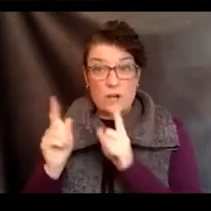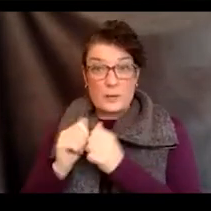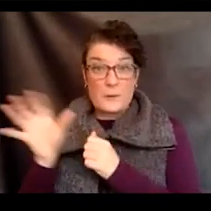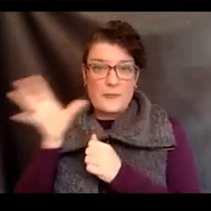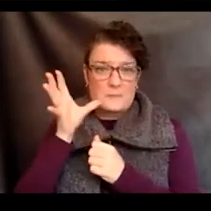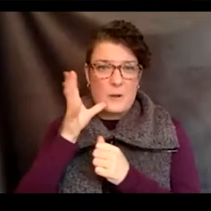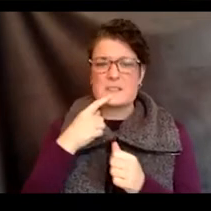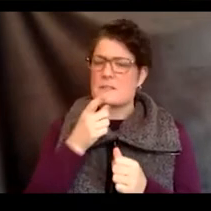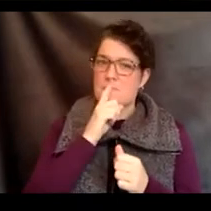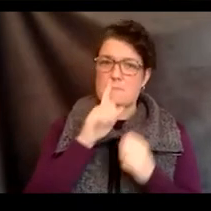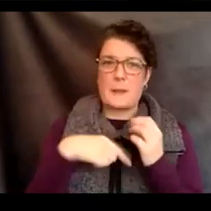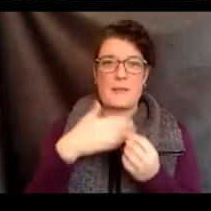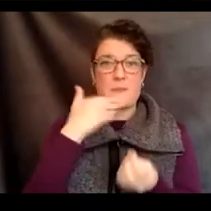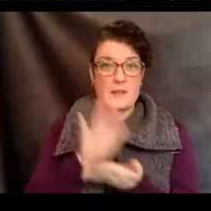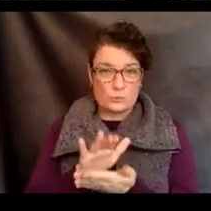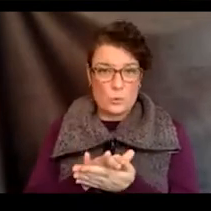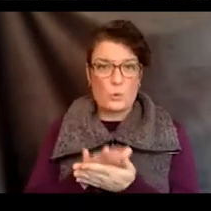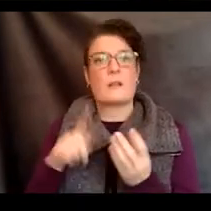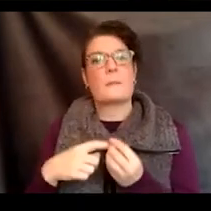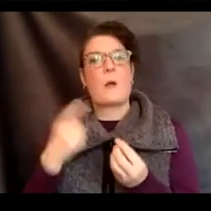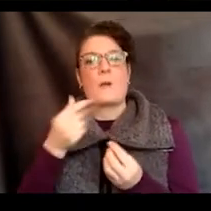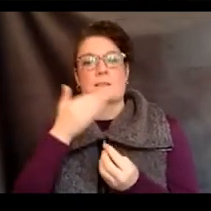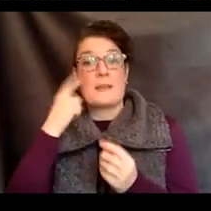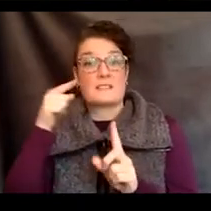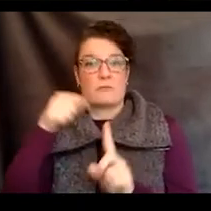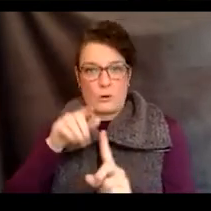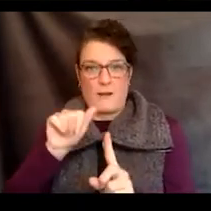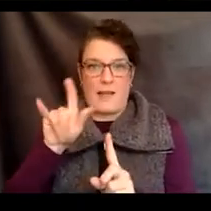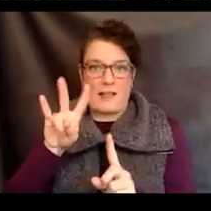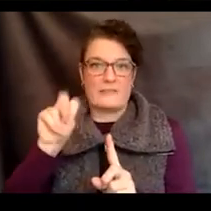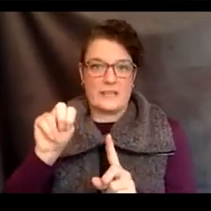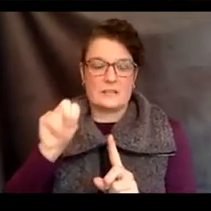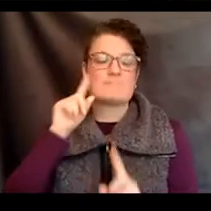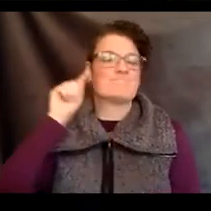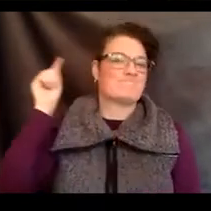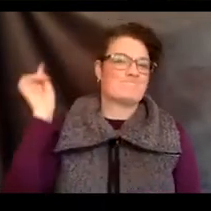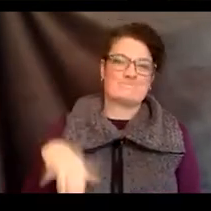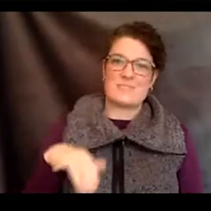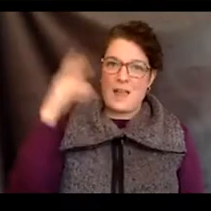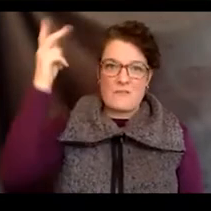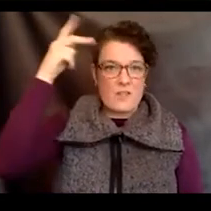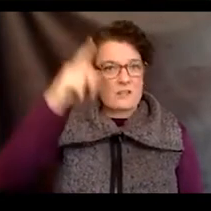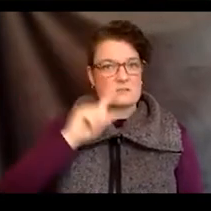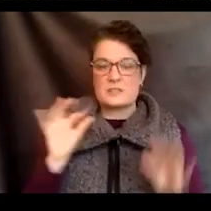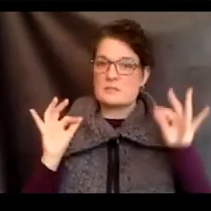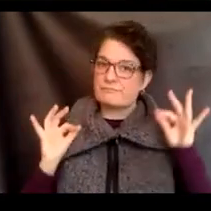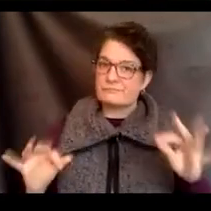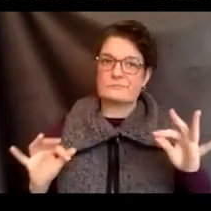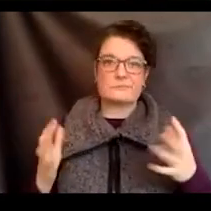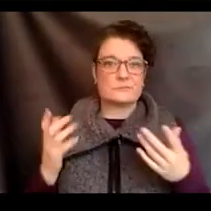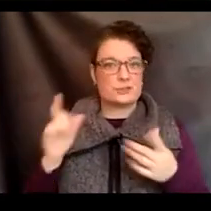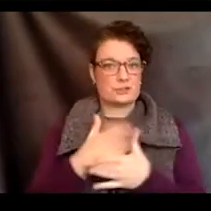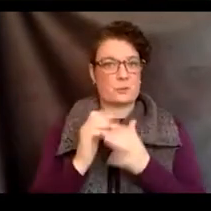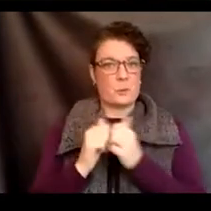about the best school, it's about what's best for Alvin. And that philosophy, I think, is just a really good one to just impart to all students.